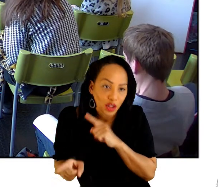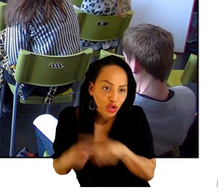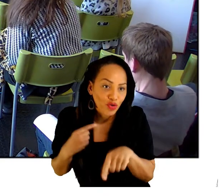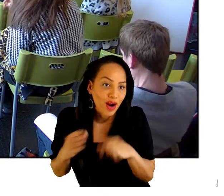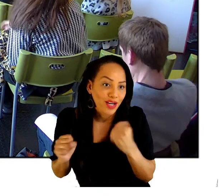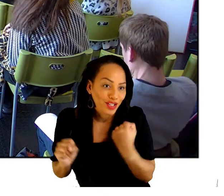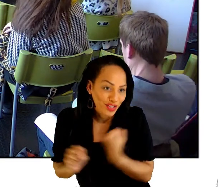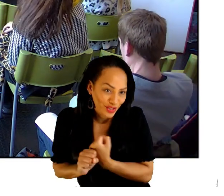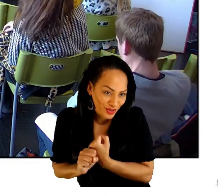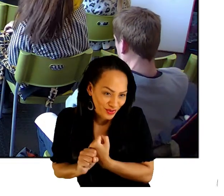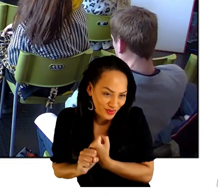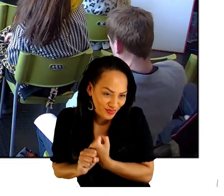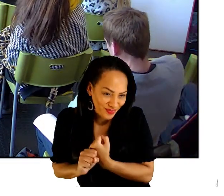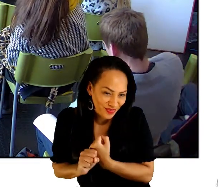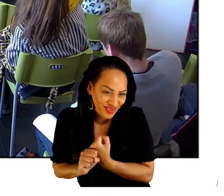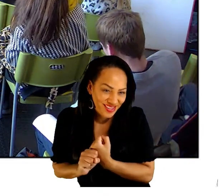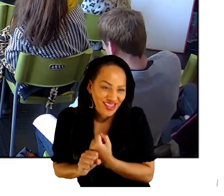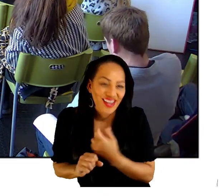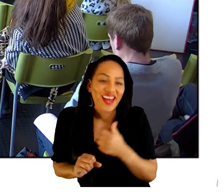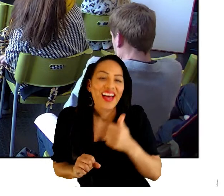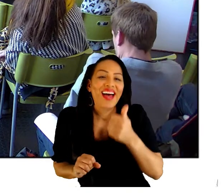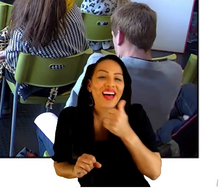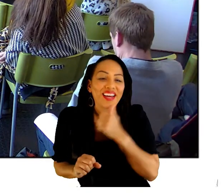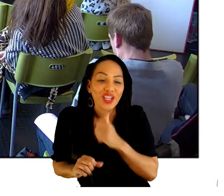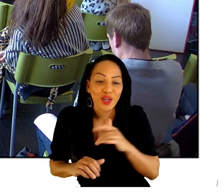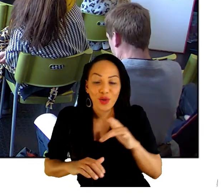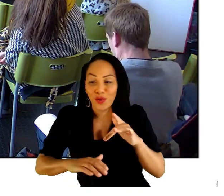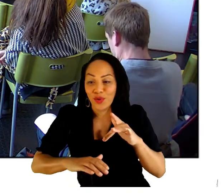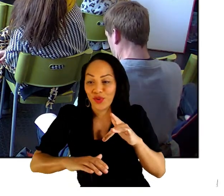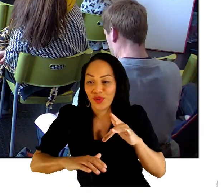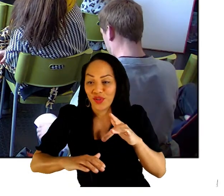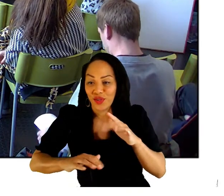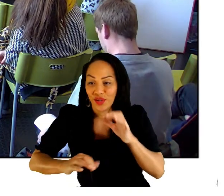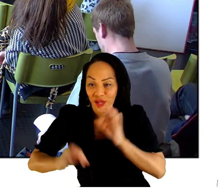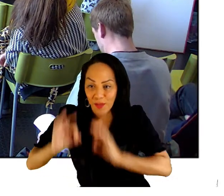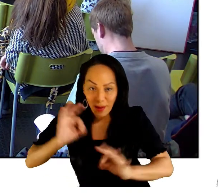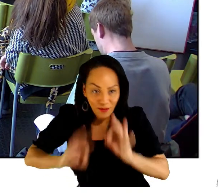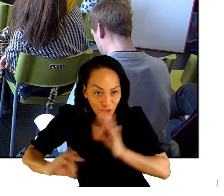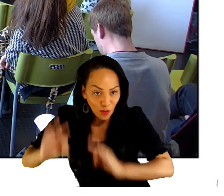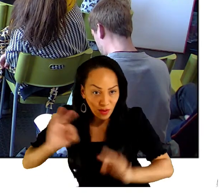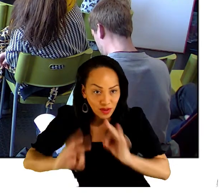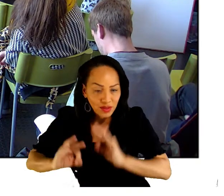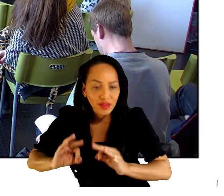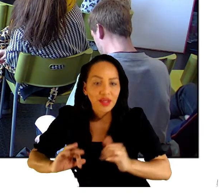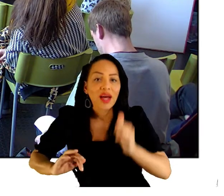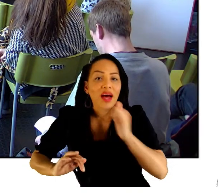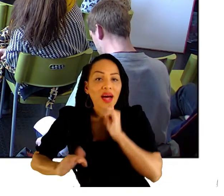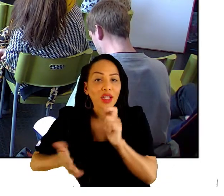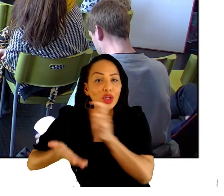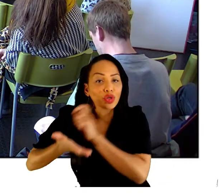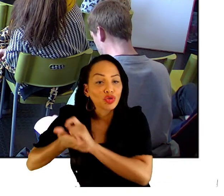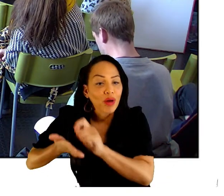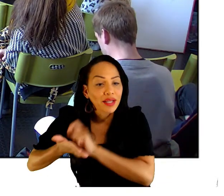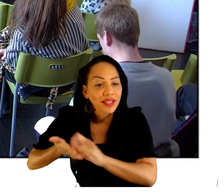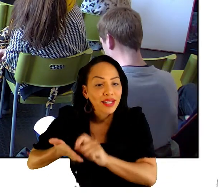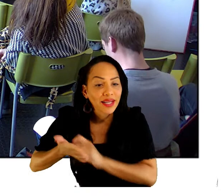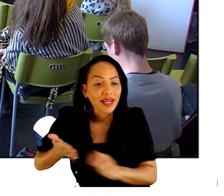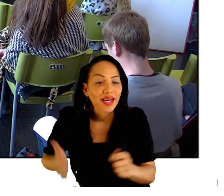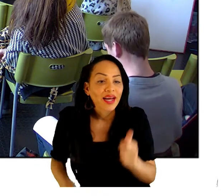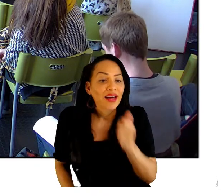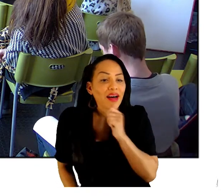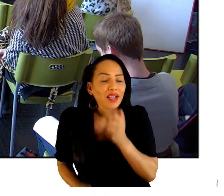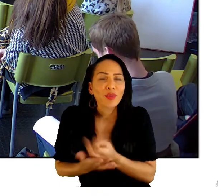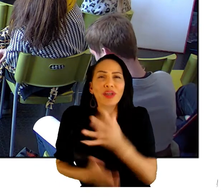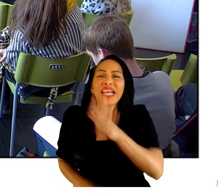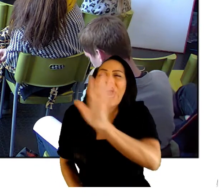the finding poetry and writing, which no, I'm not doing that in a very good way. Let me think